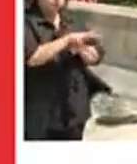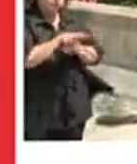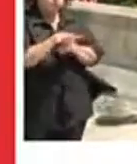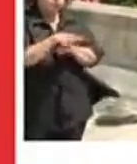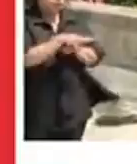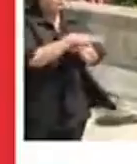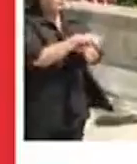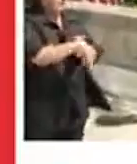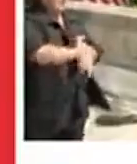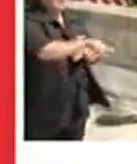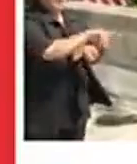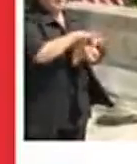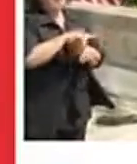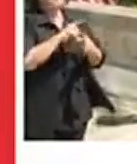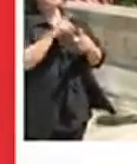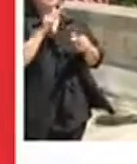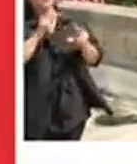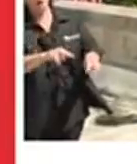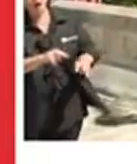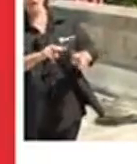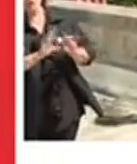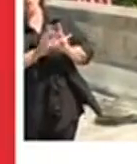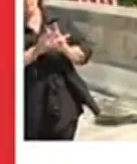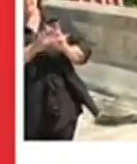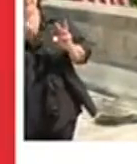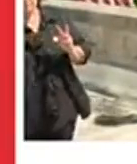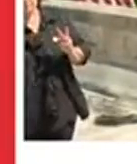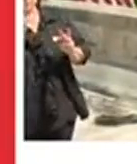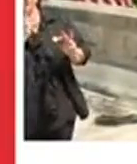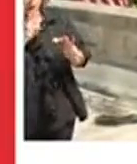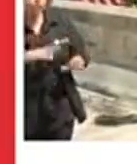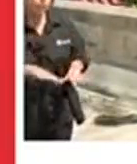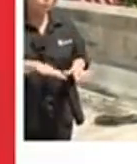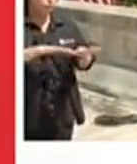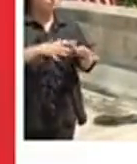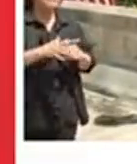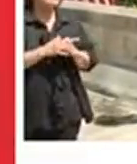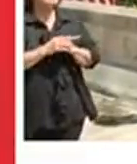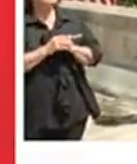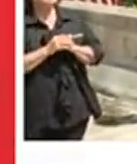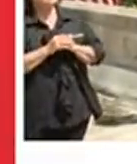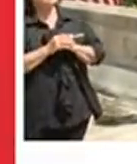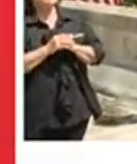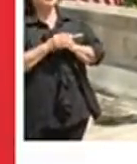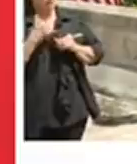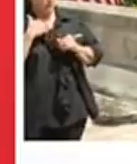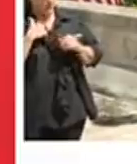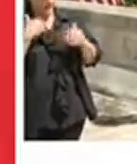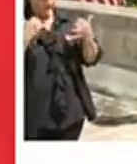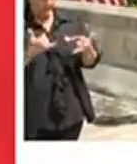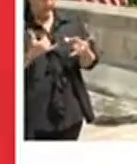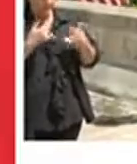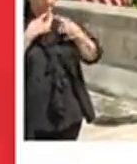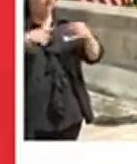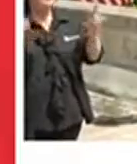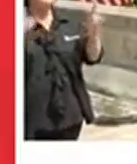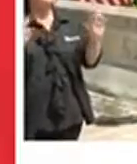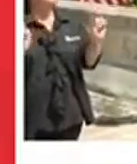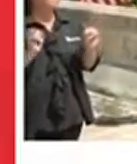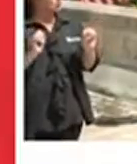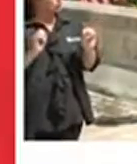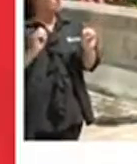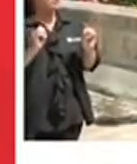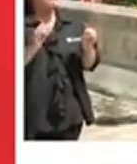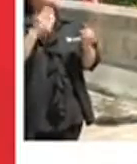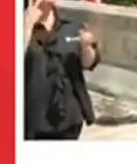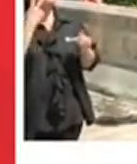real-time monitoring of weather impacts across the city. We have declared an emergency for the potential impacts we will see